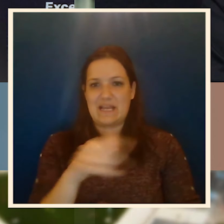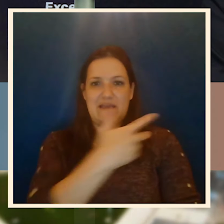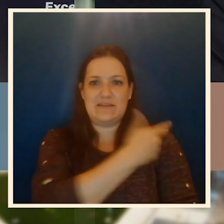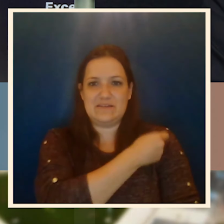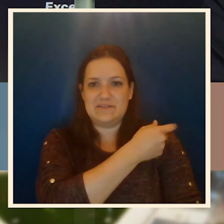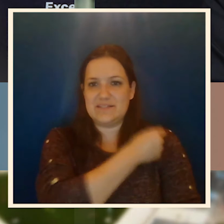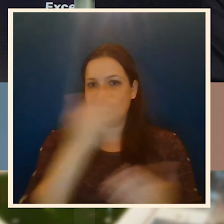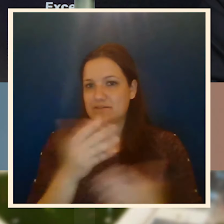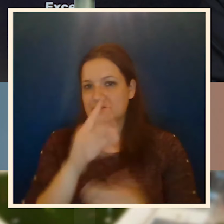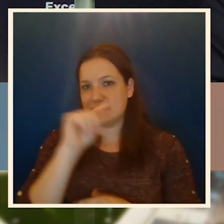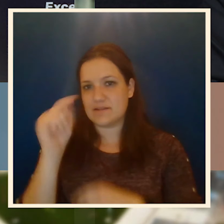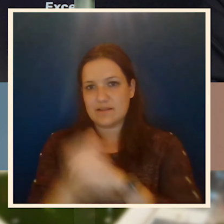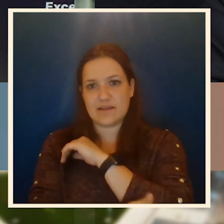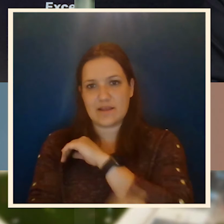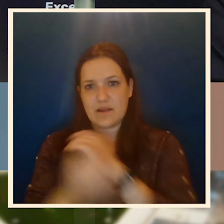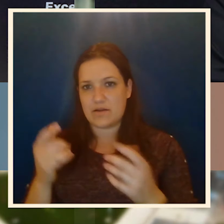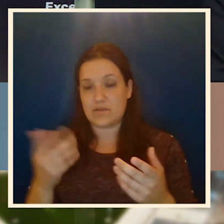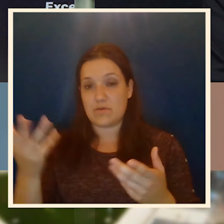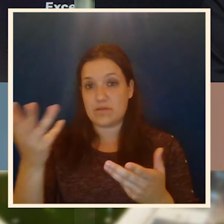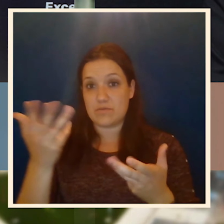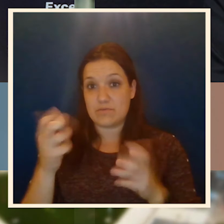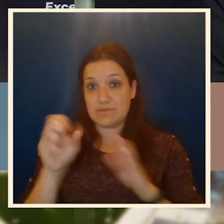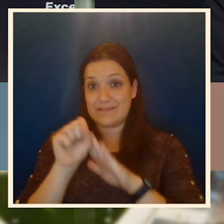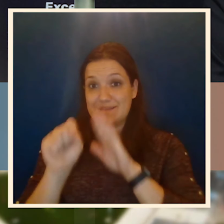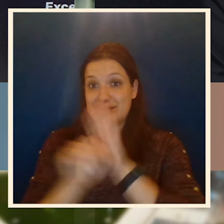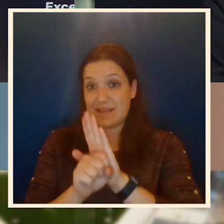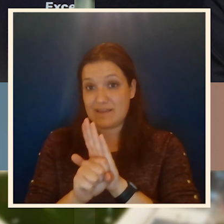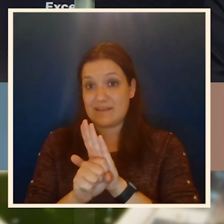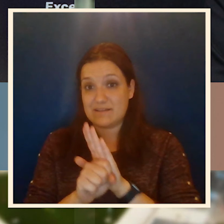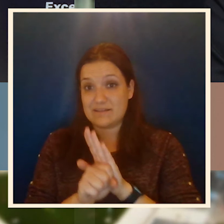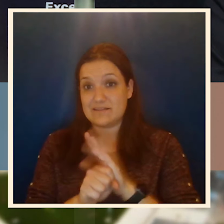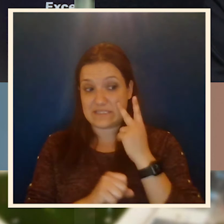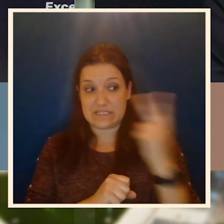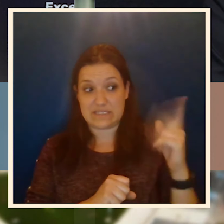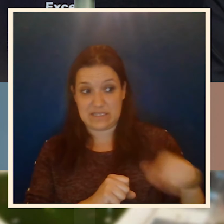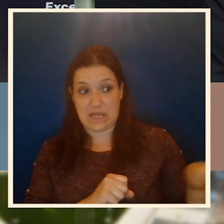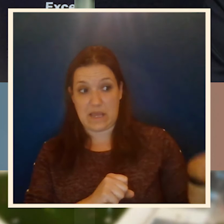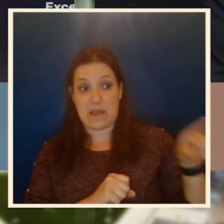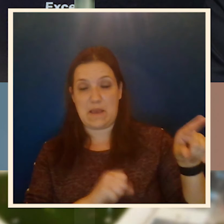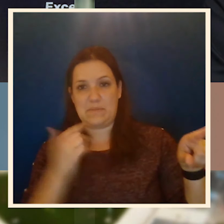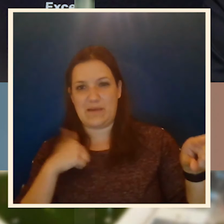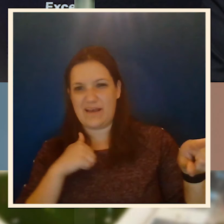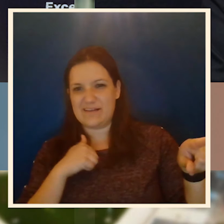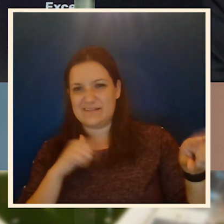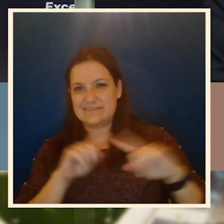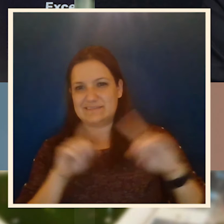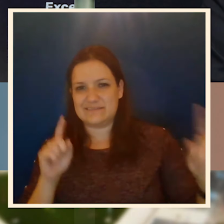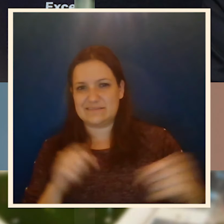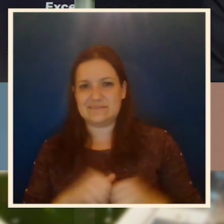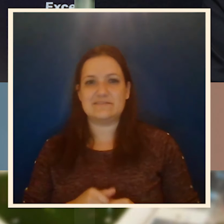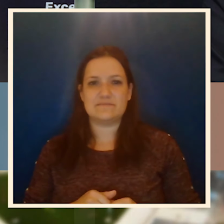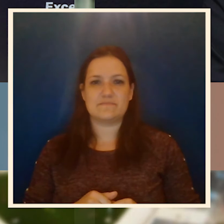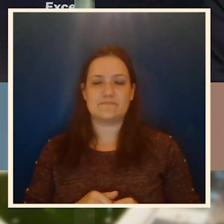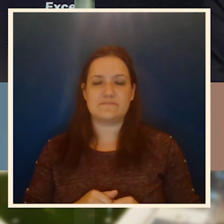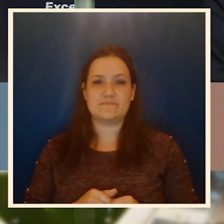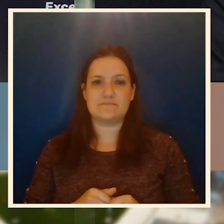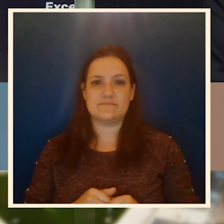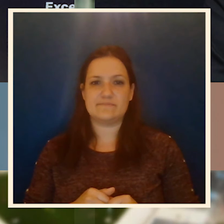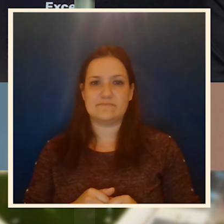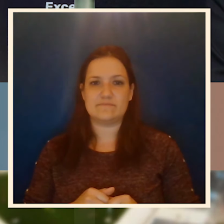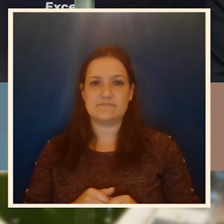just haven't seen the same level of vaccination in Tulare County than what the state is